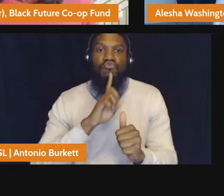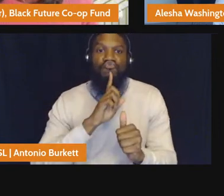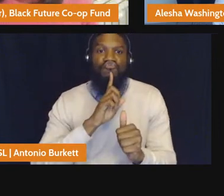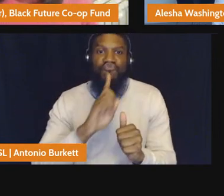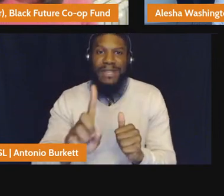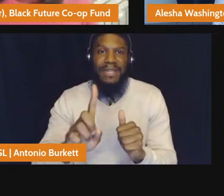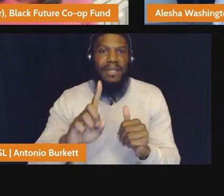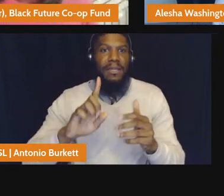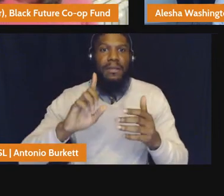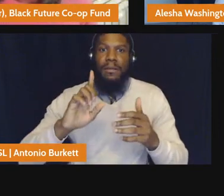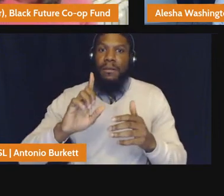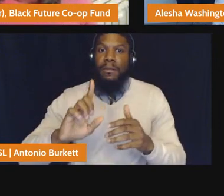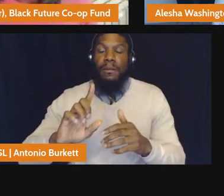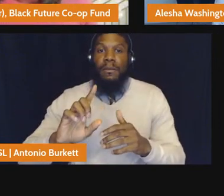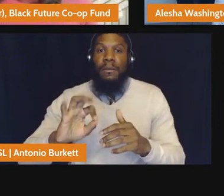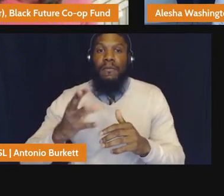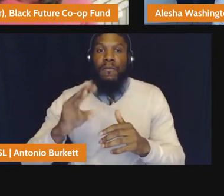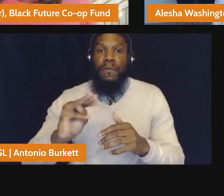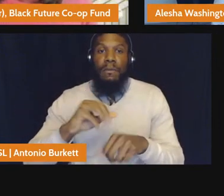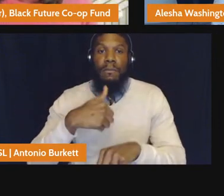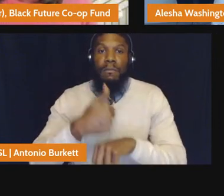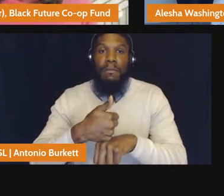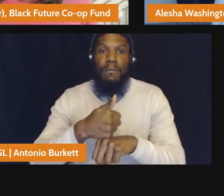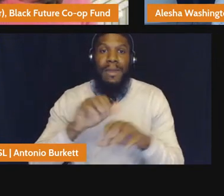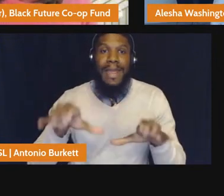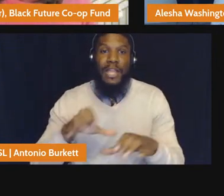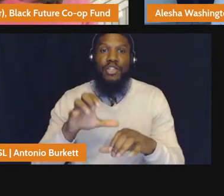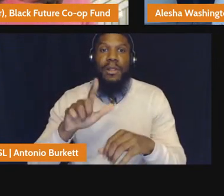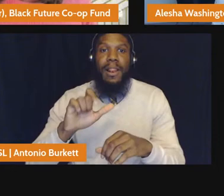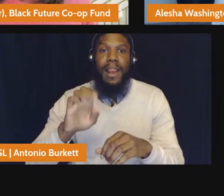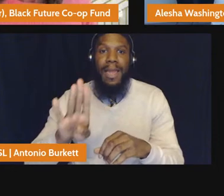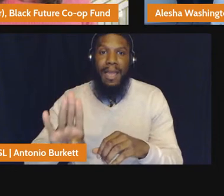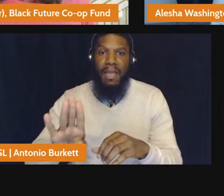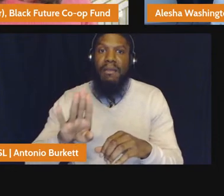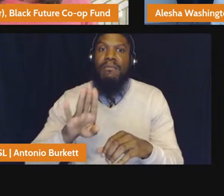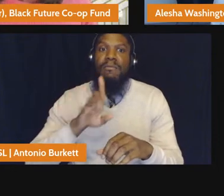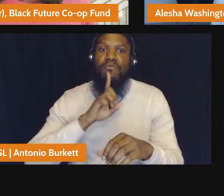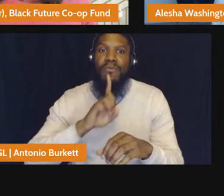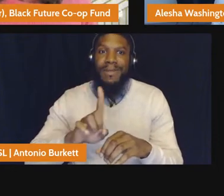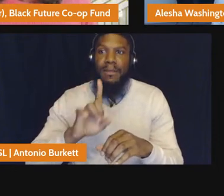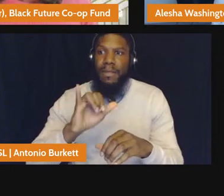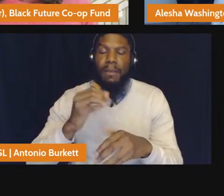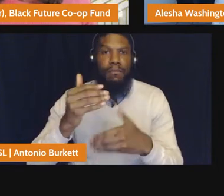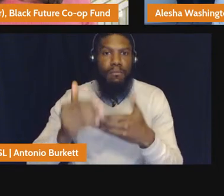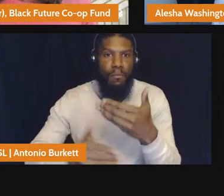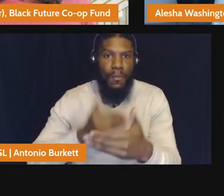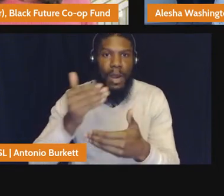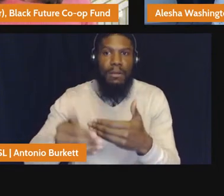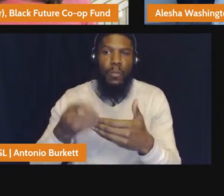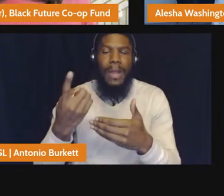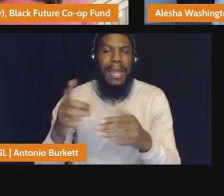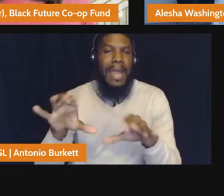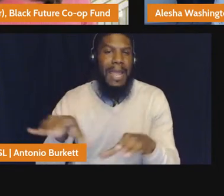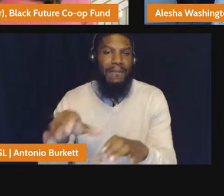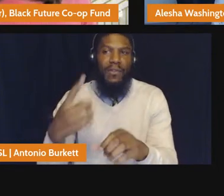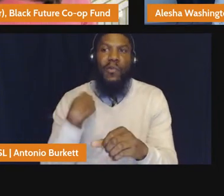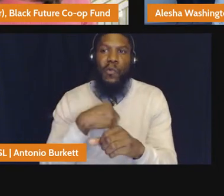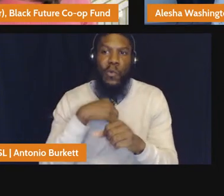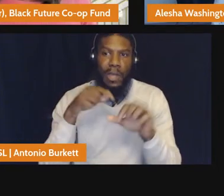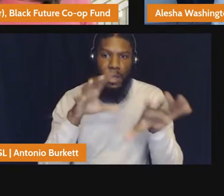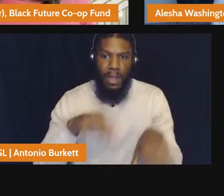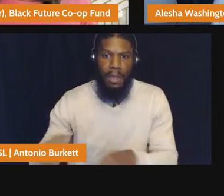Space Action Lab, who was a racial equity and justice center firm, really led that process. And one of the activities we would undertake